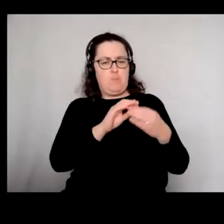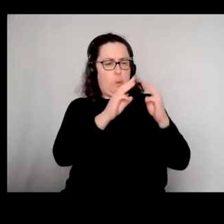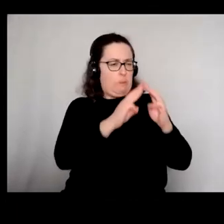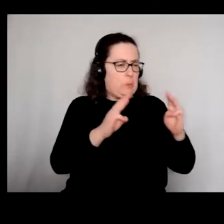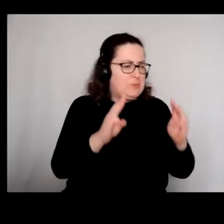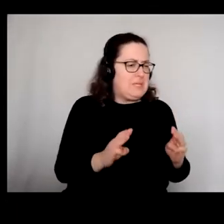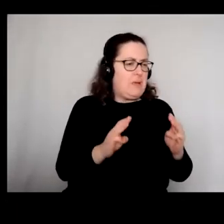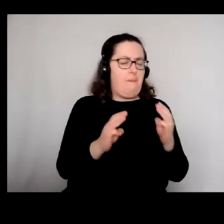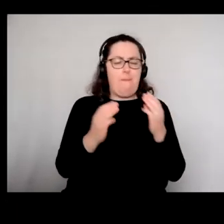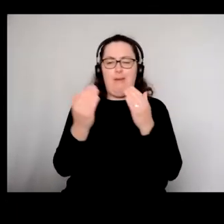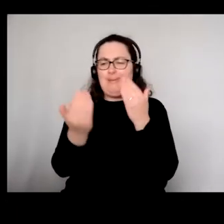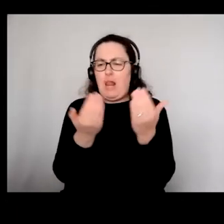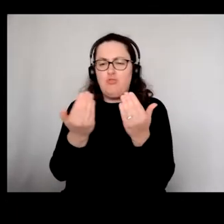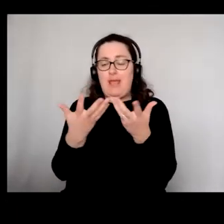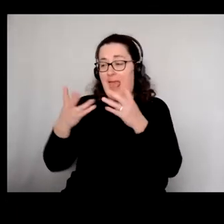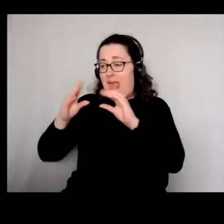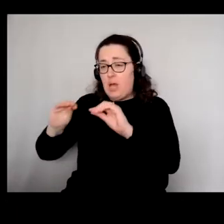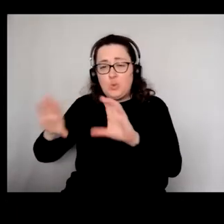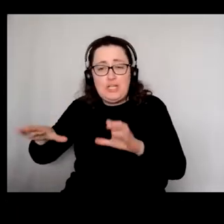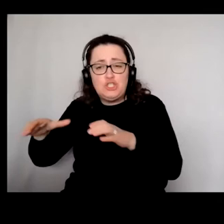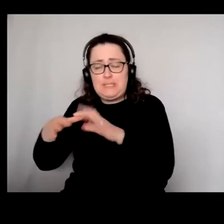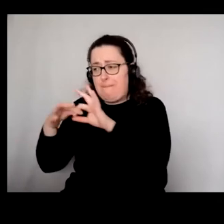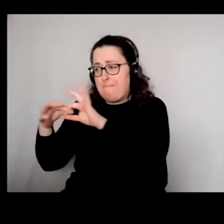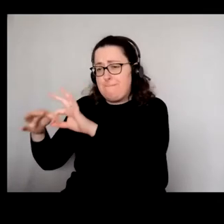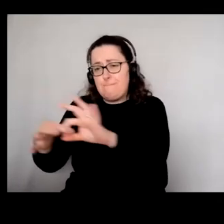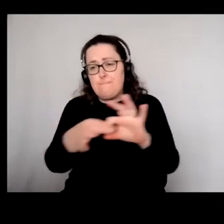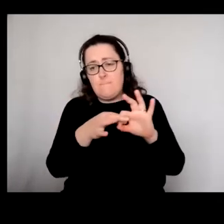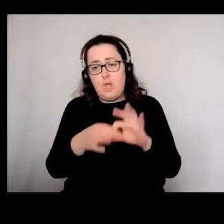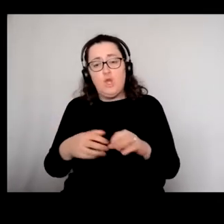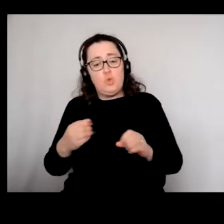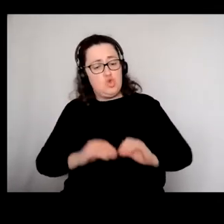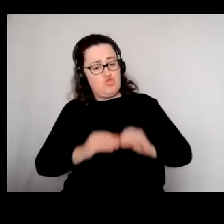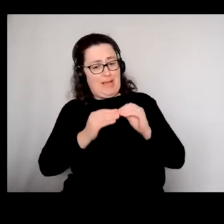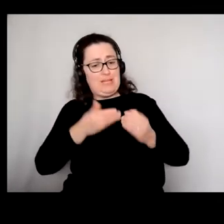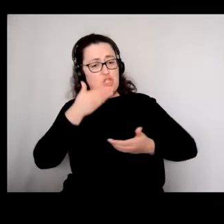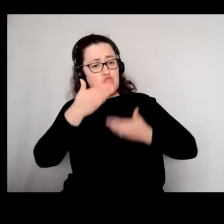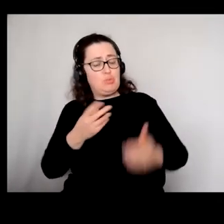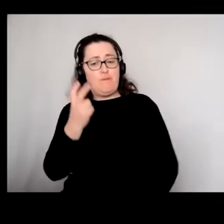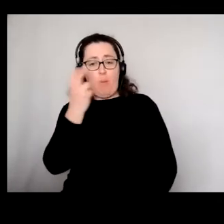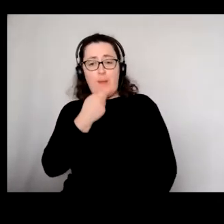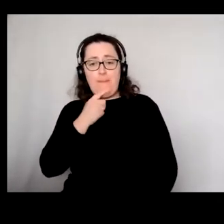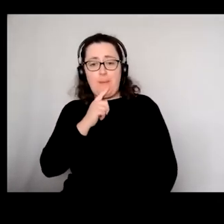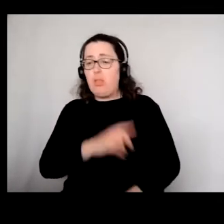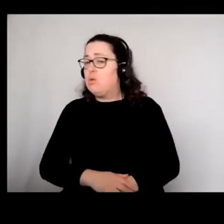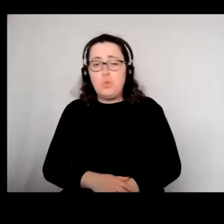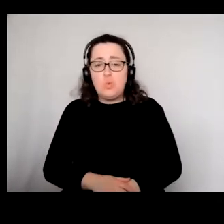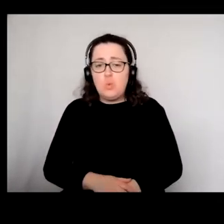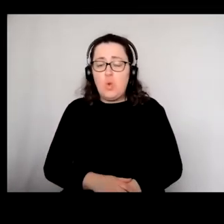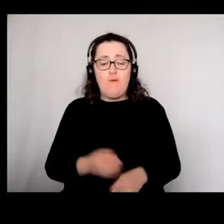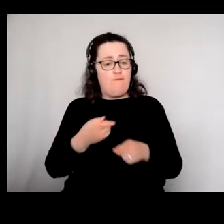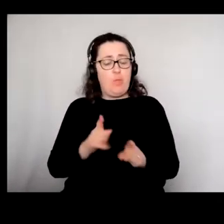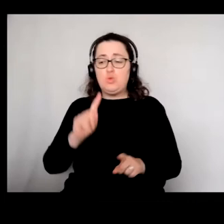working with curators, working with the education teams, that you're not doing it for blind people. You're not doing it for those people that can't